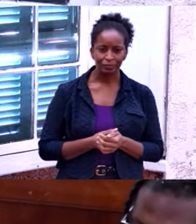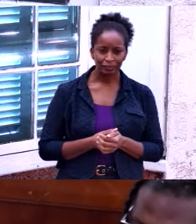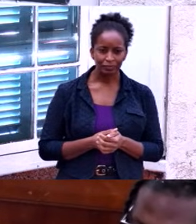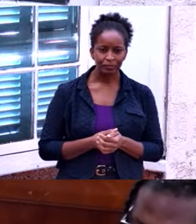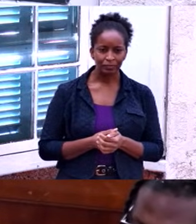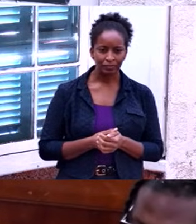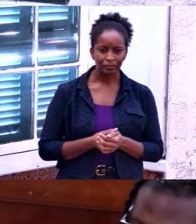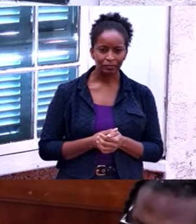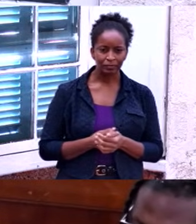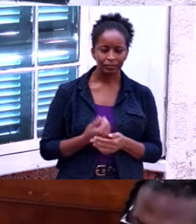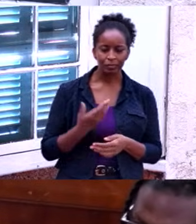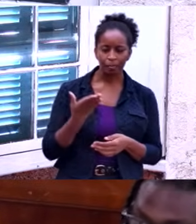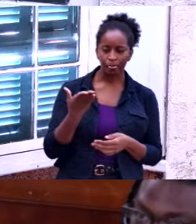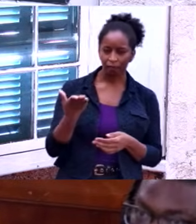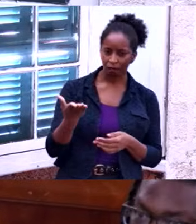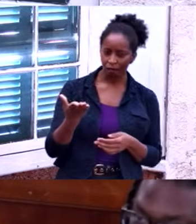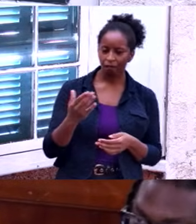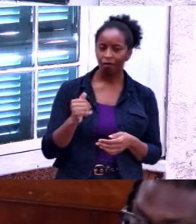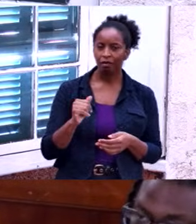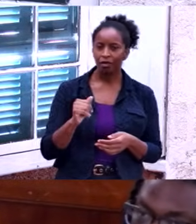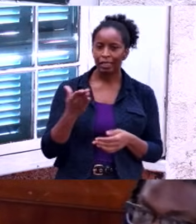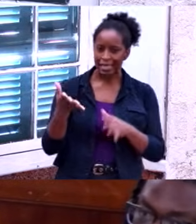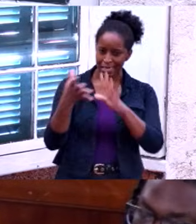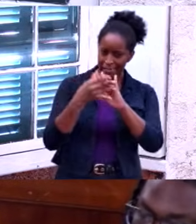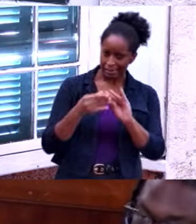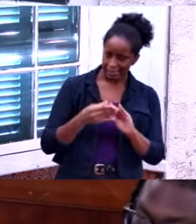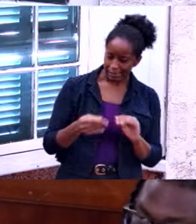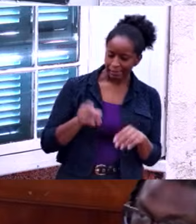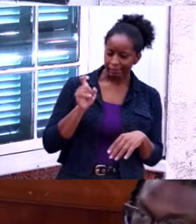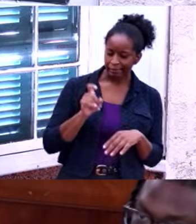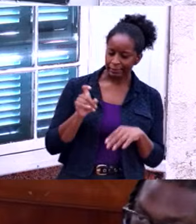on about fundamental rights and constitutional change, the